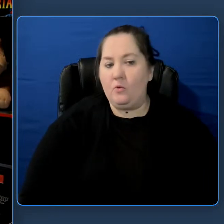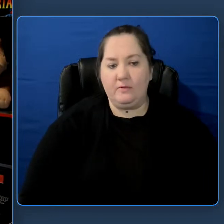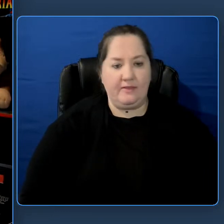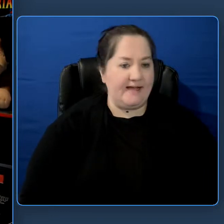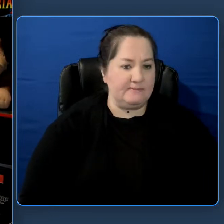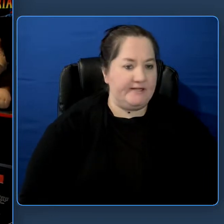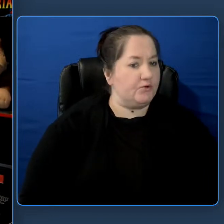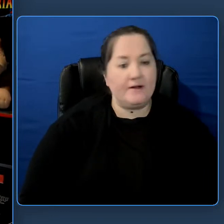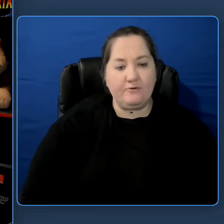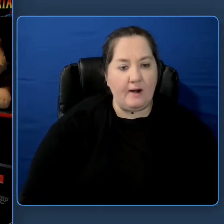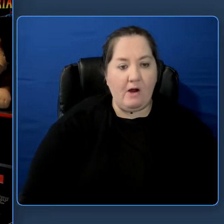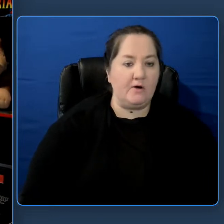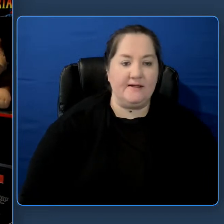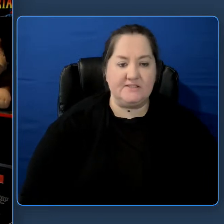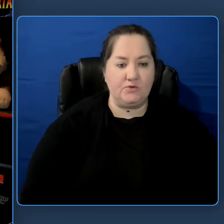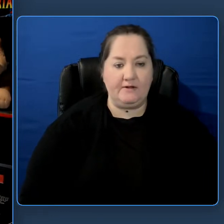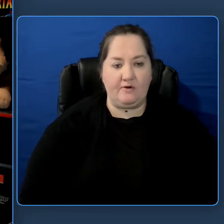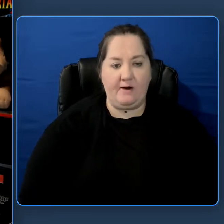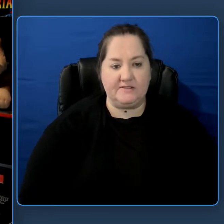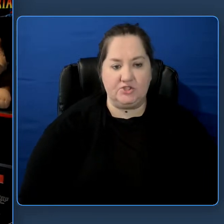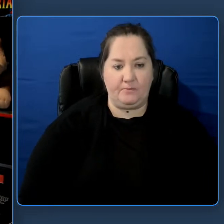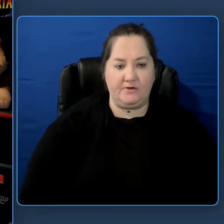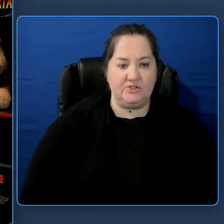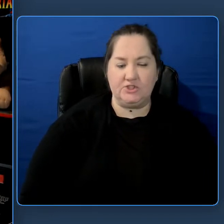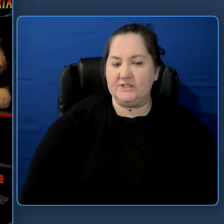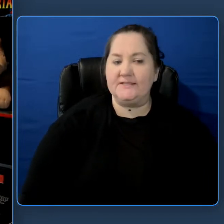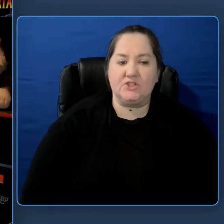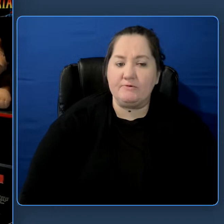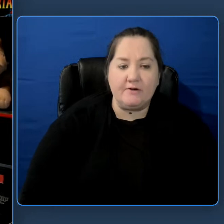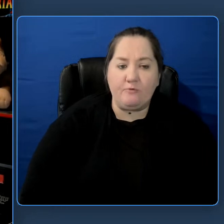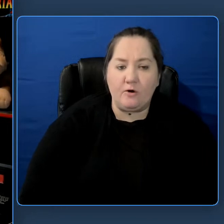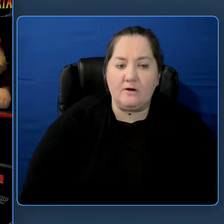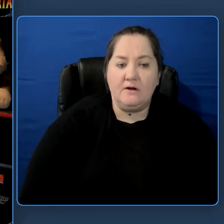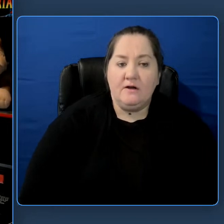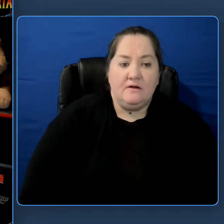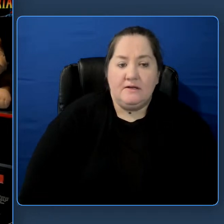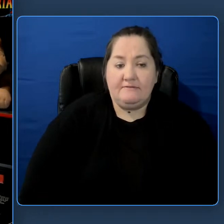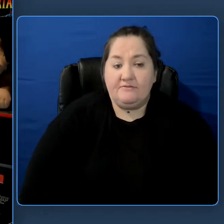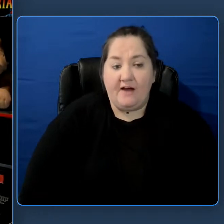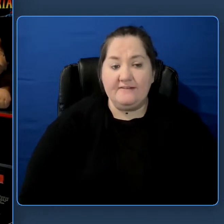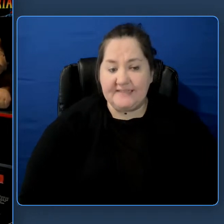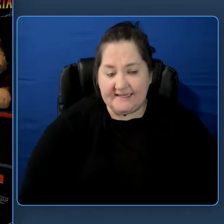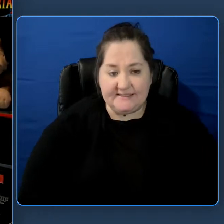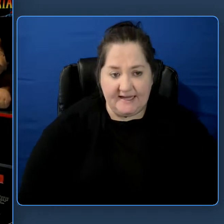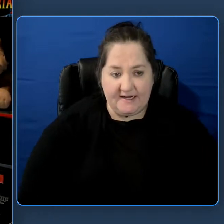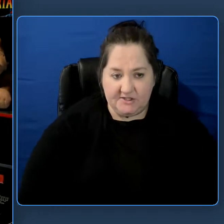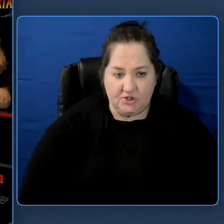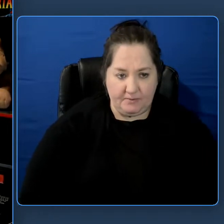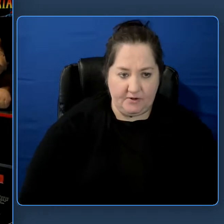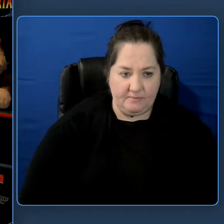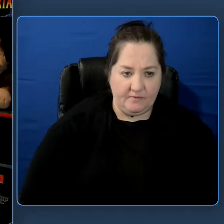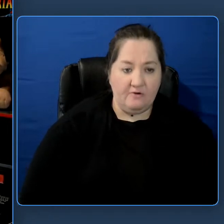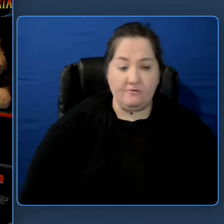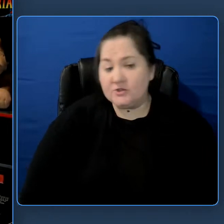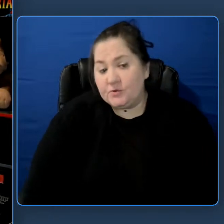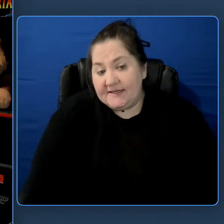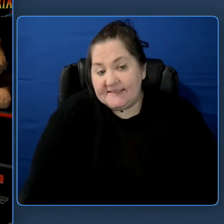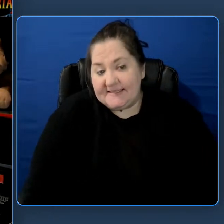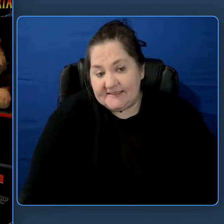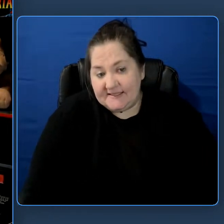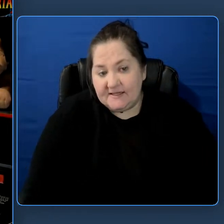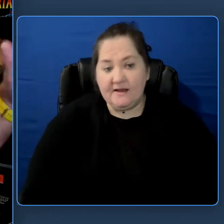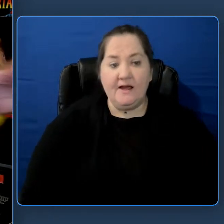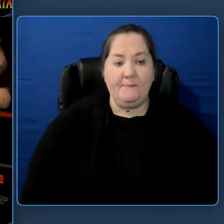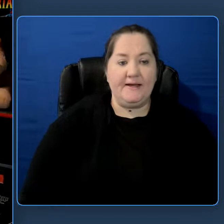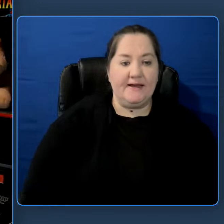There's no last minute 24-hour, less than 24 hours interpreters. Usually it's 3 or 4, even 5 days to get an interpreter. Virtual